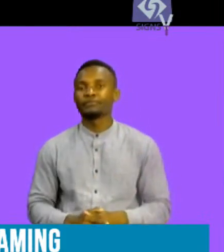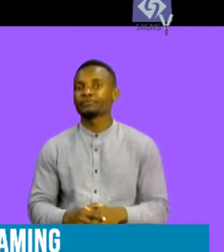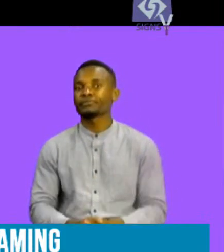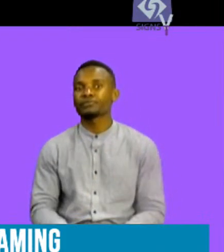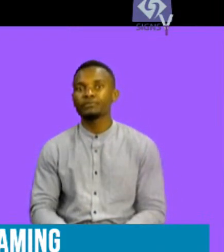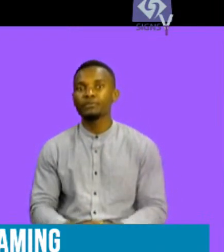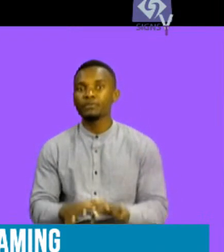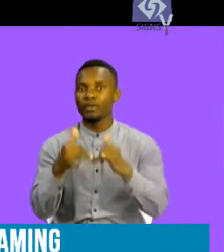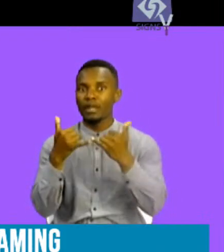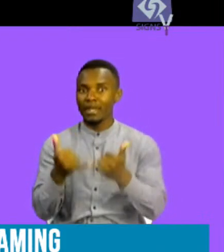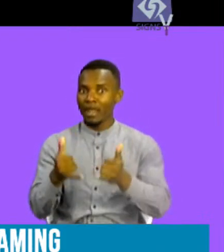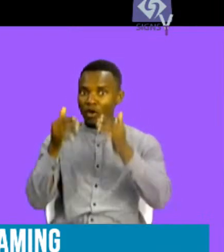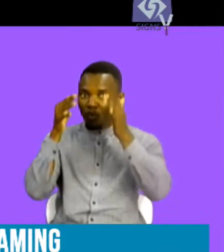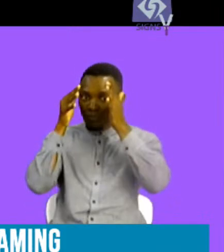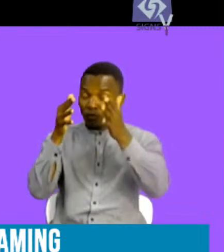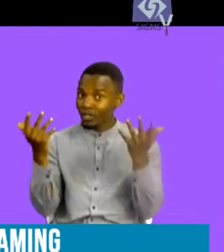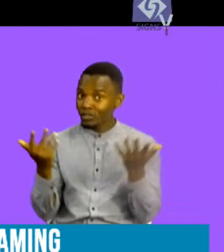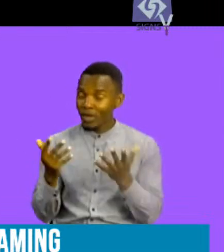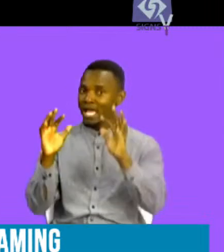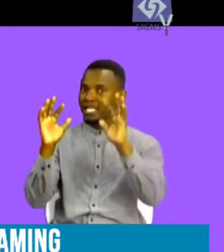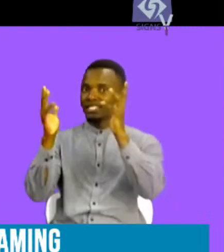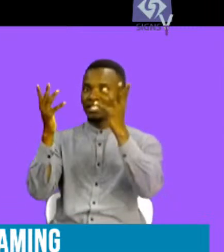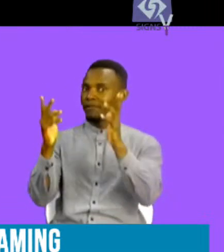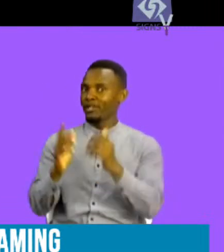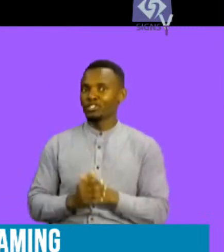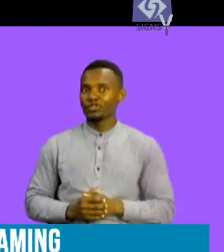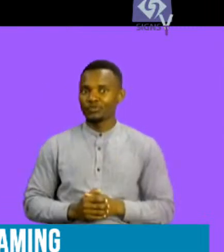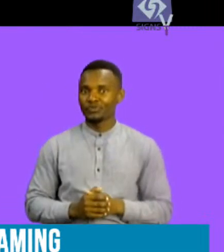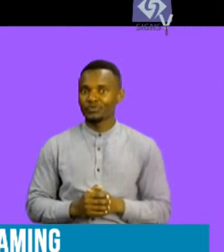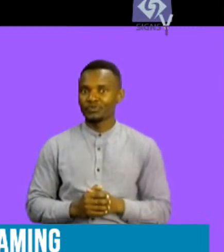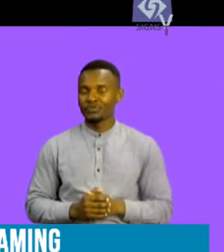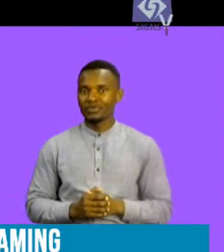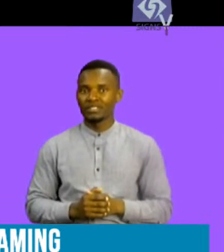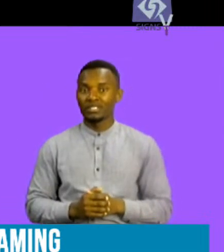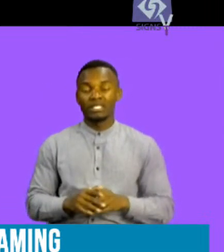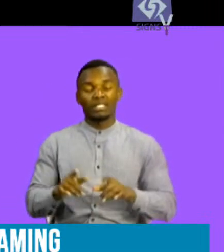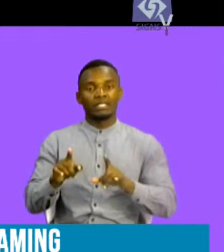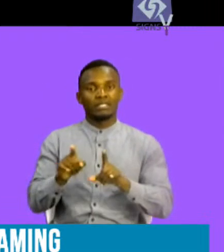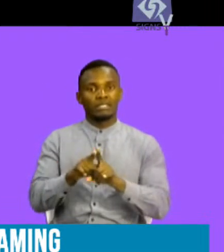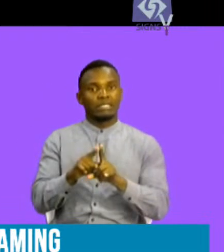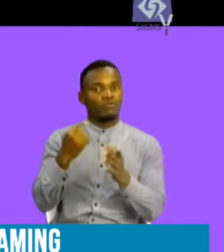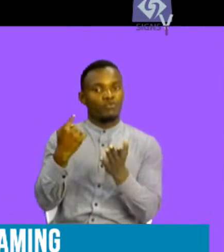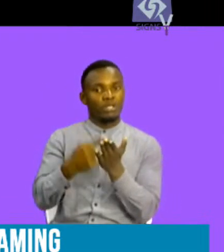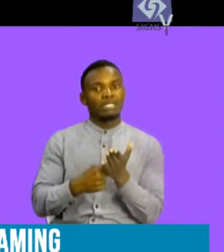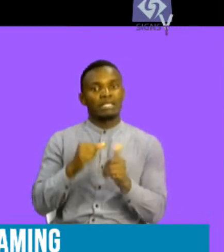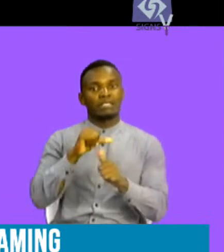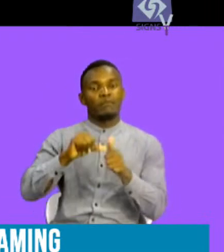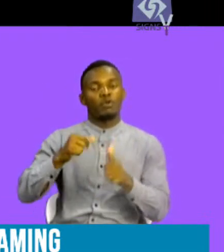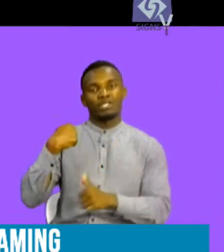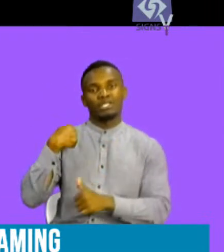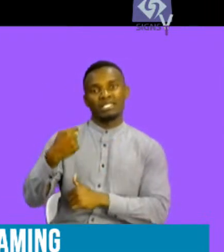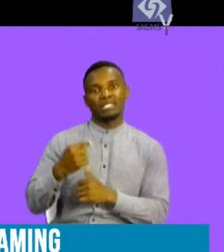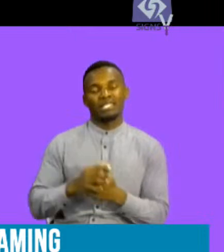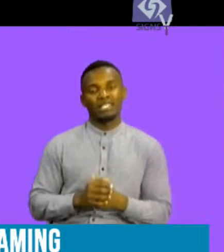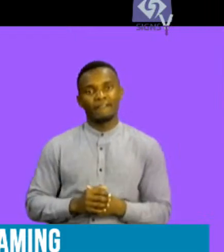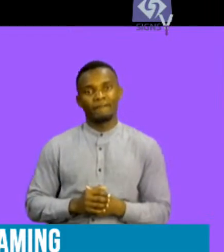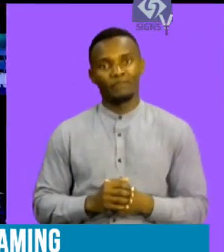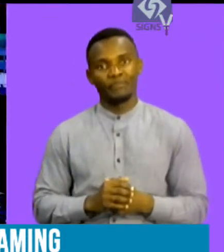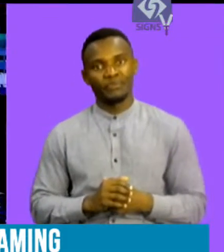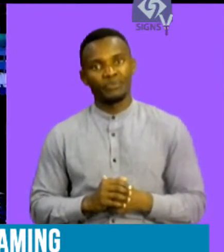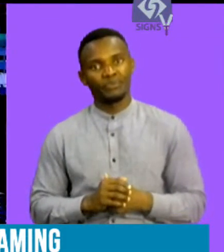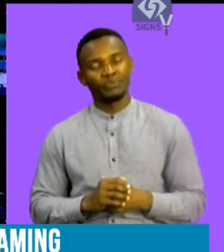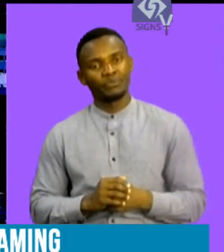and now I am moving into the celebrations yesterday. Probably I would start with Madam Mwangi